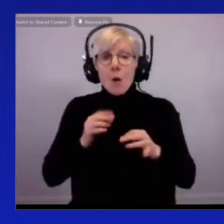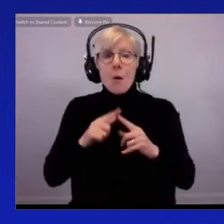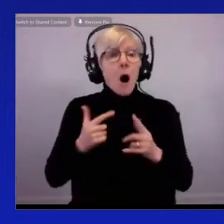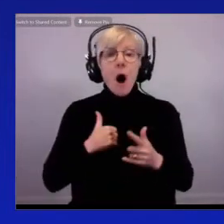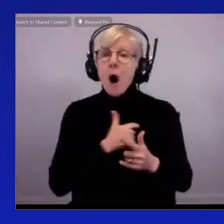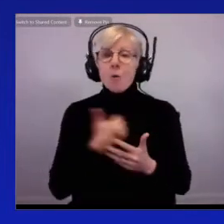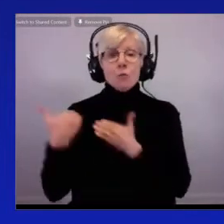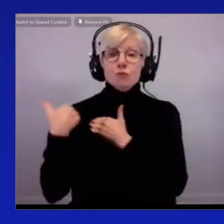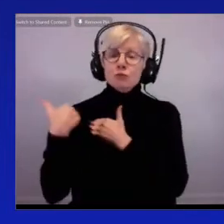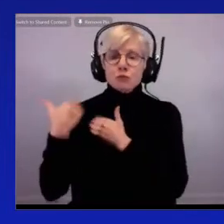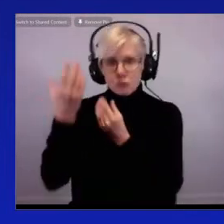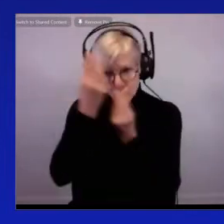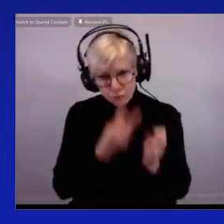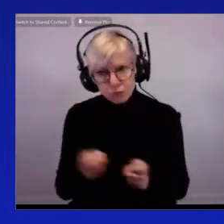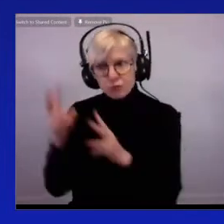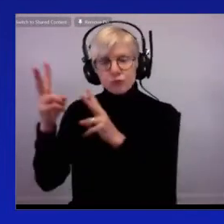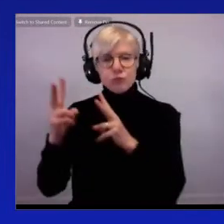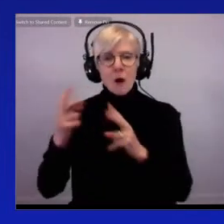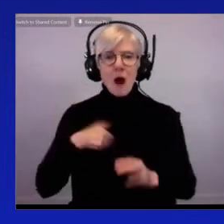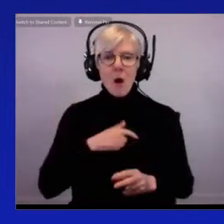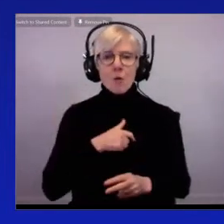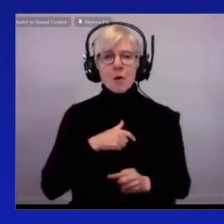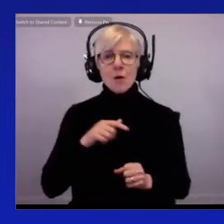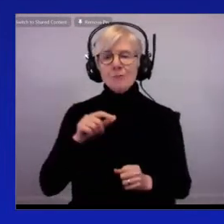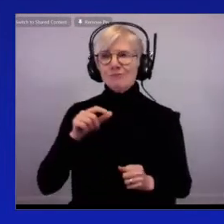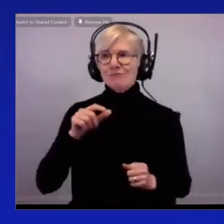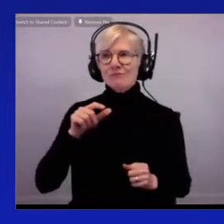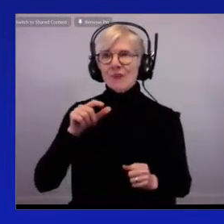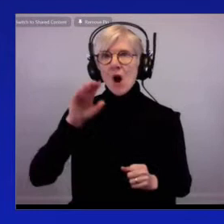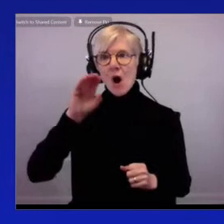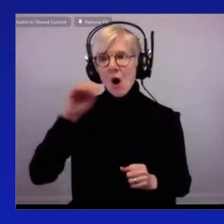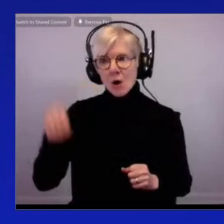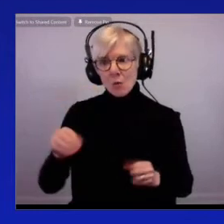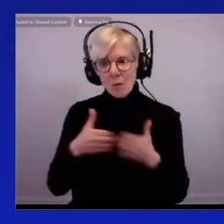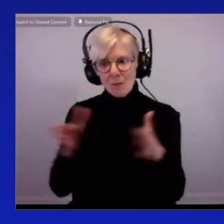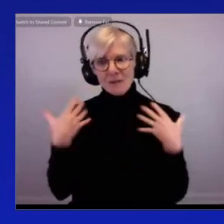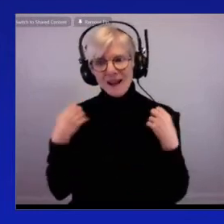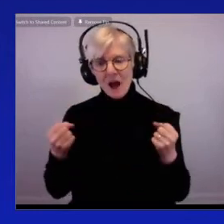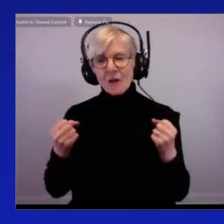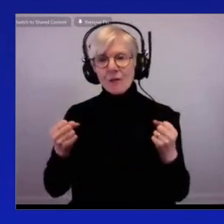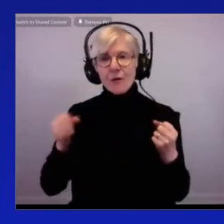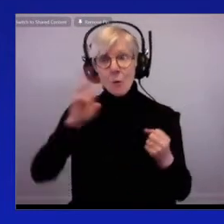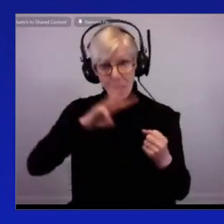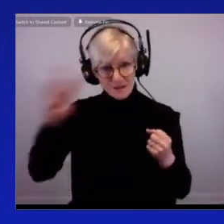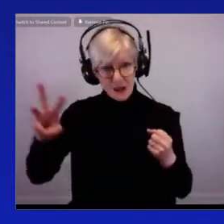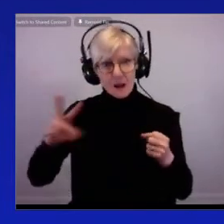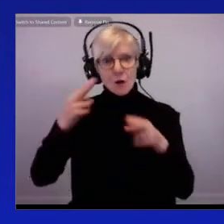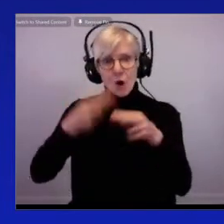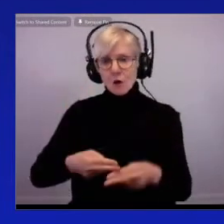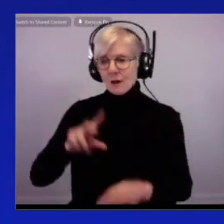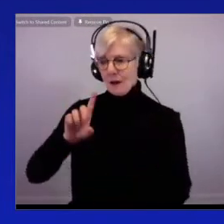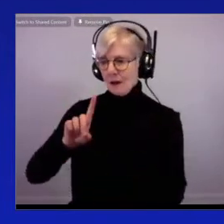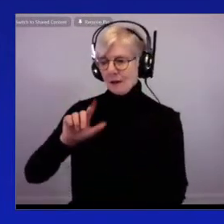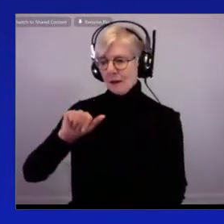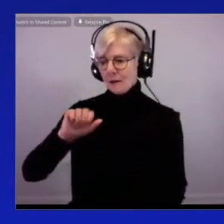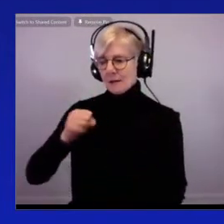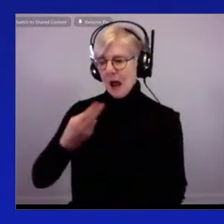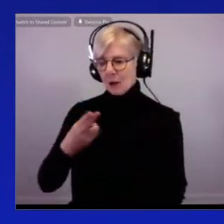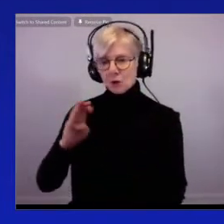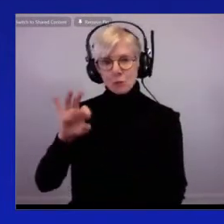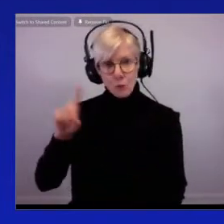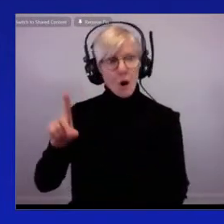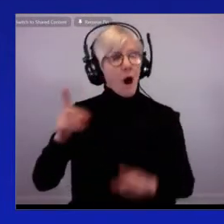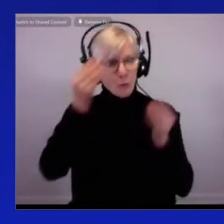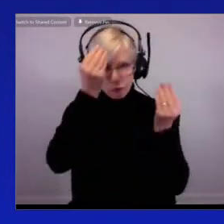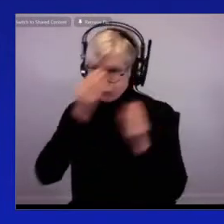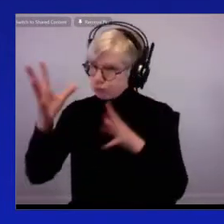vaccine information on our dashboard. So the Ottawa Public Health dashboard, it now has information there along with all the